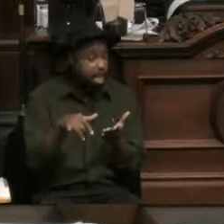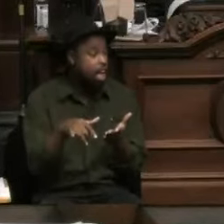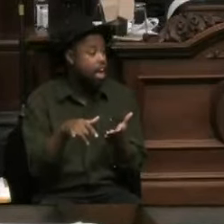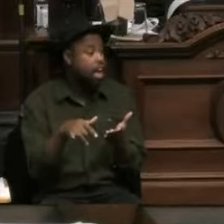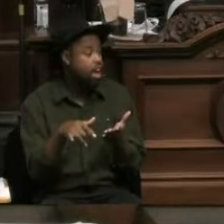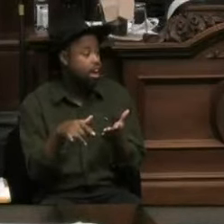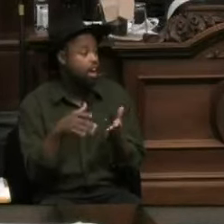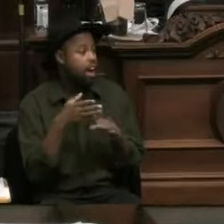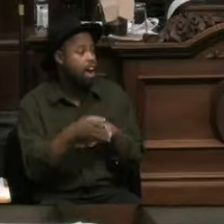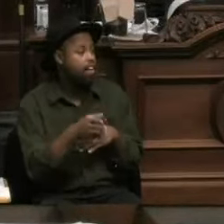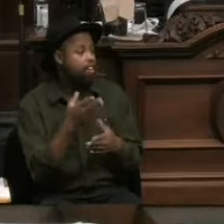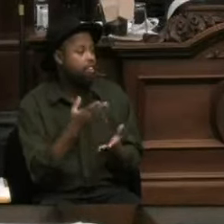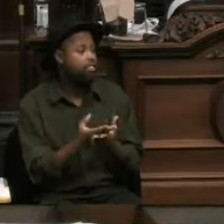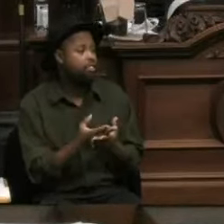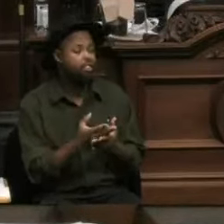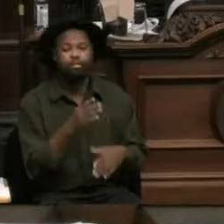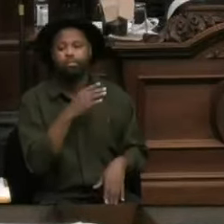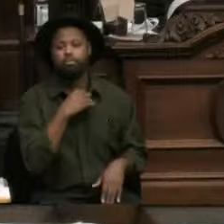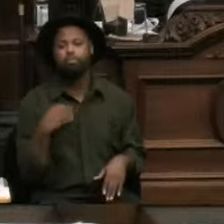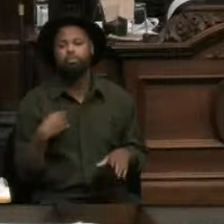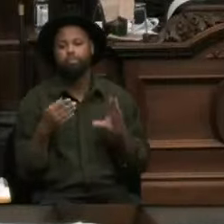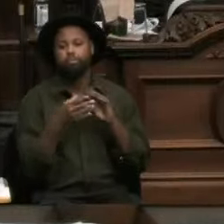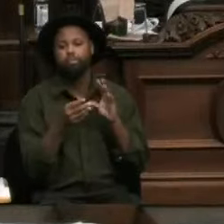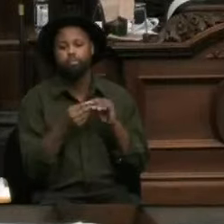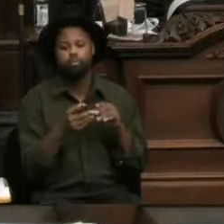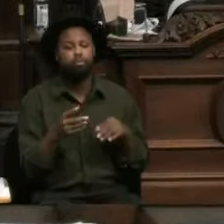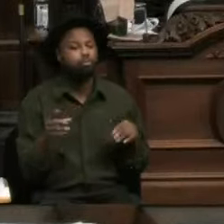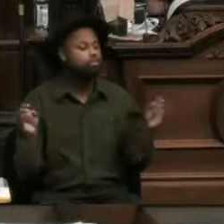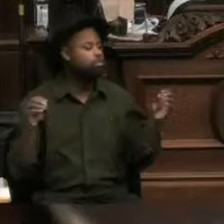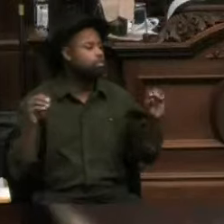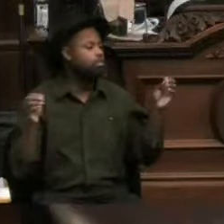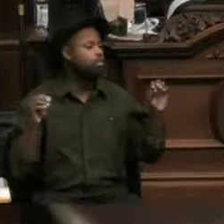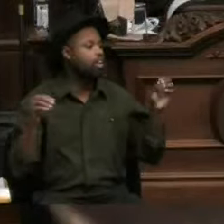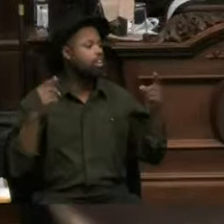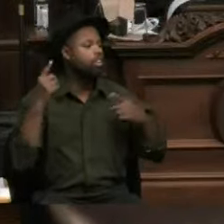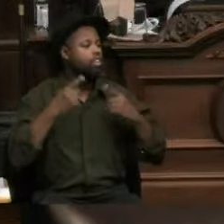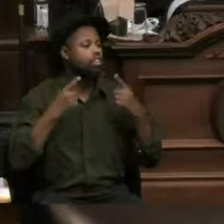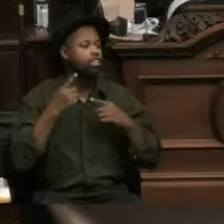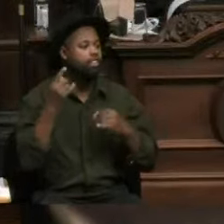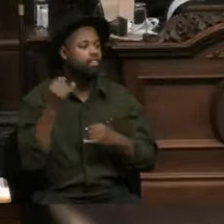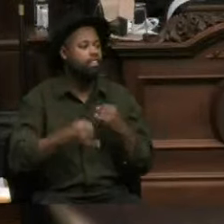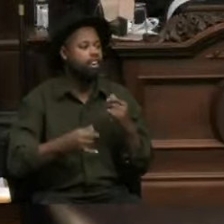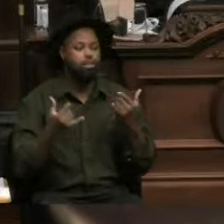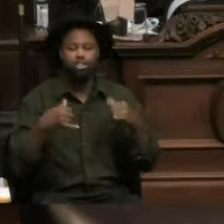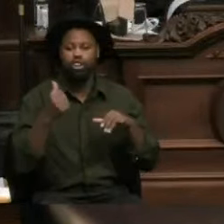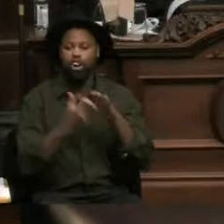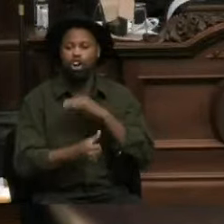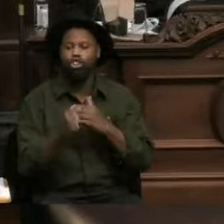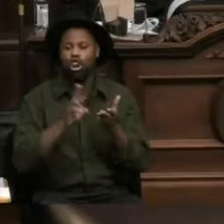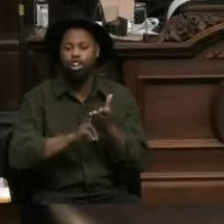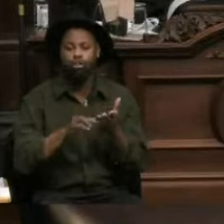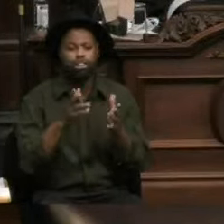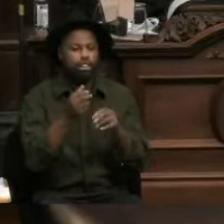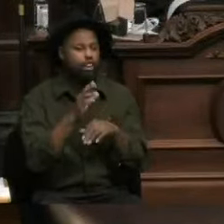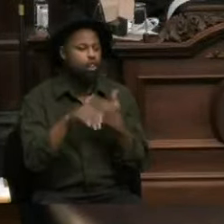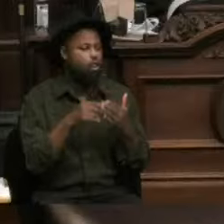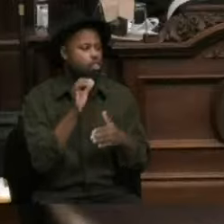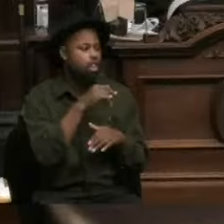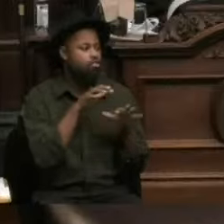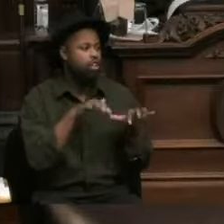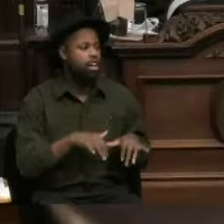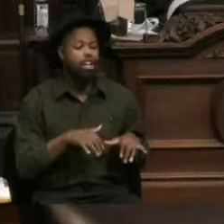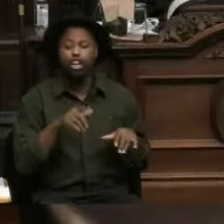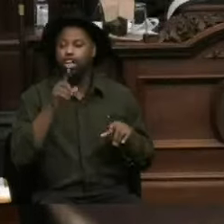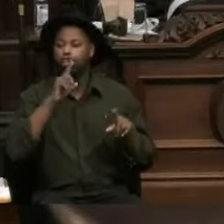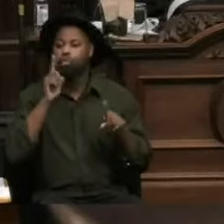fact. Yeah, I'll just say nothing is considered final because we're still under contract with those folks, but we can get all that right. And the report's